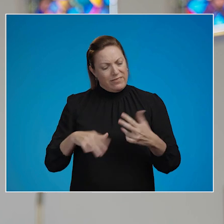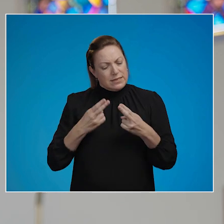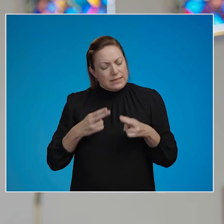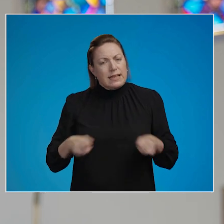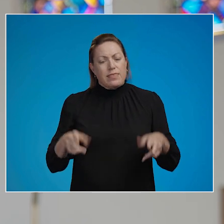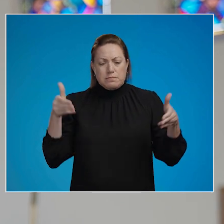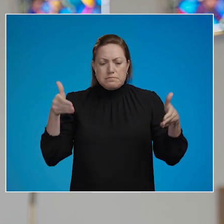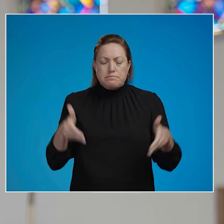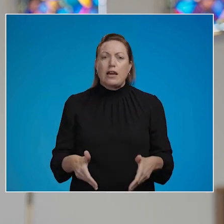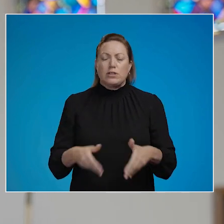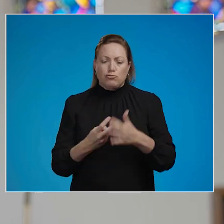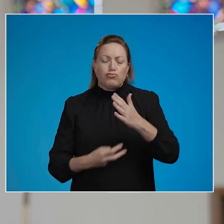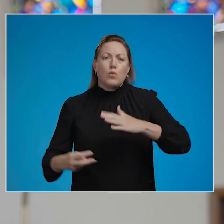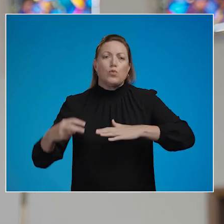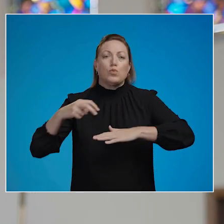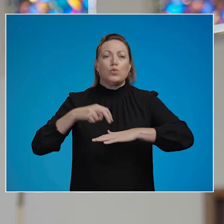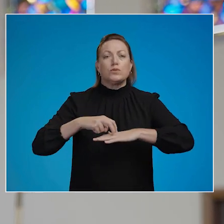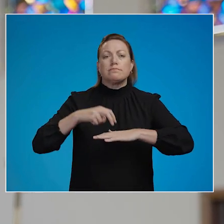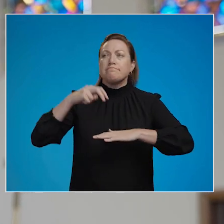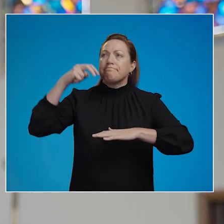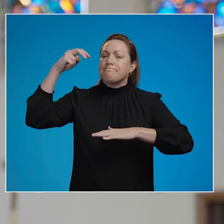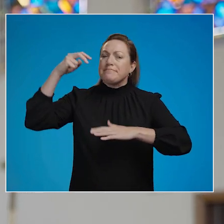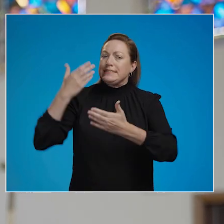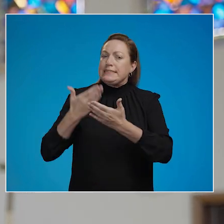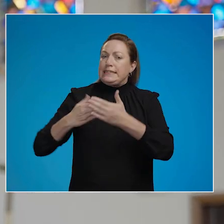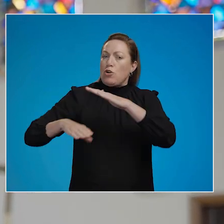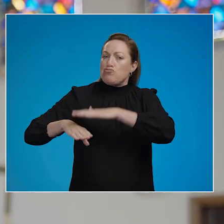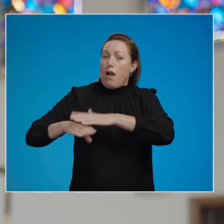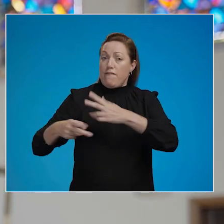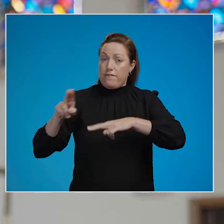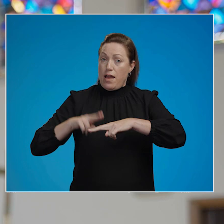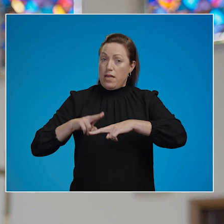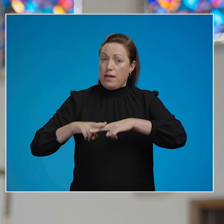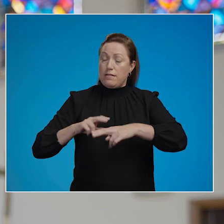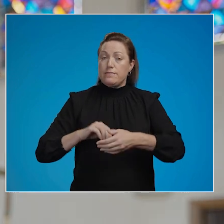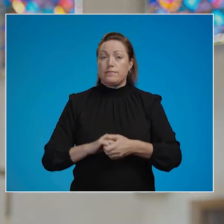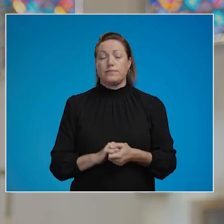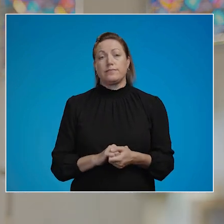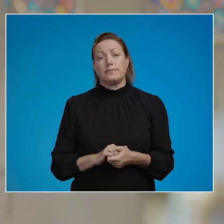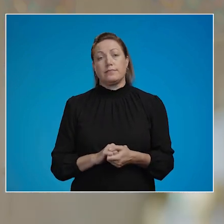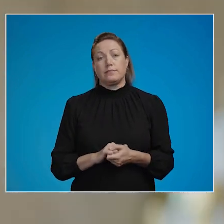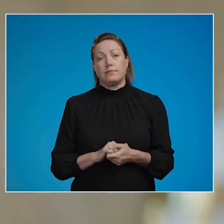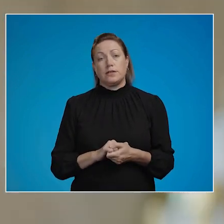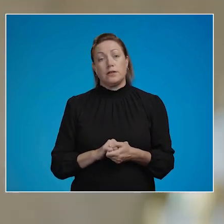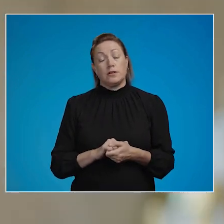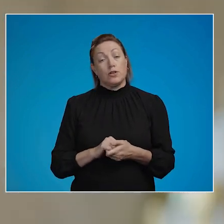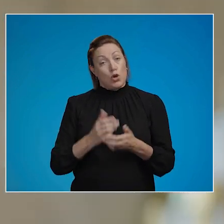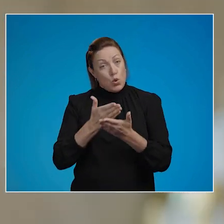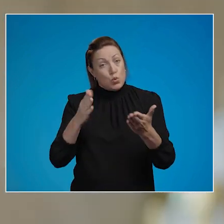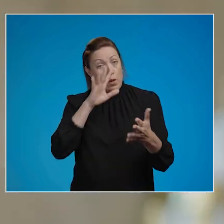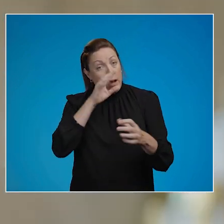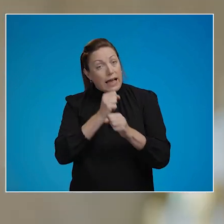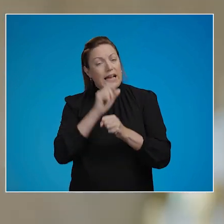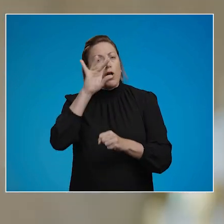death and was buried, rose again from the dead, and is seated at the right hand of the Father? Do you believe in the